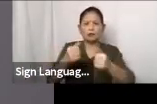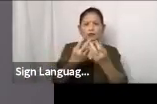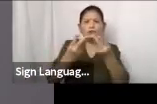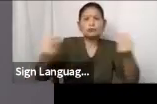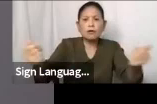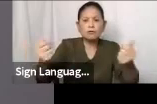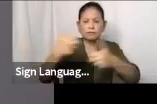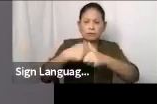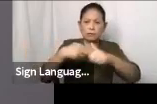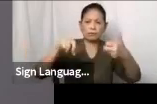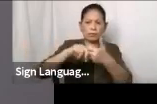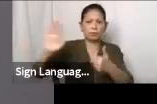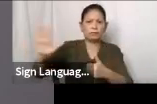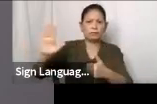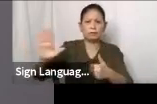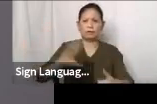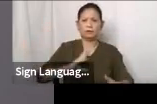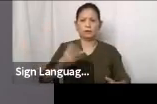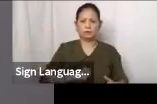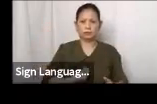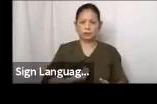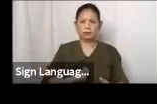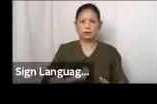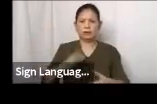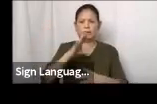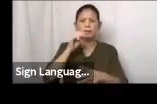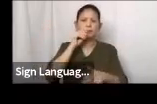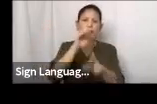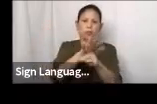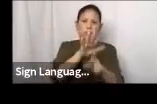different subpopulations. Thank you.